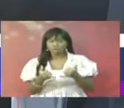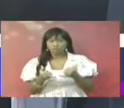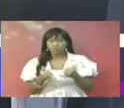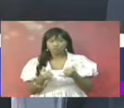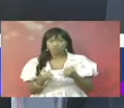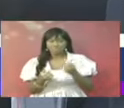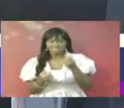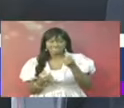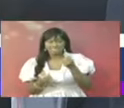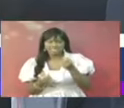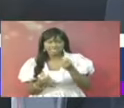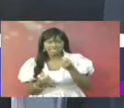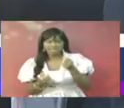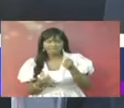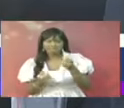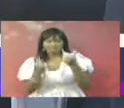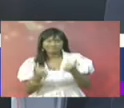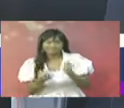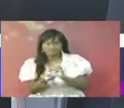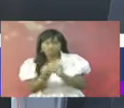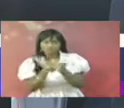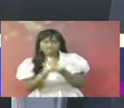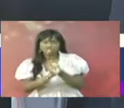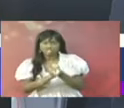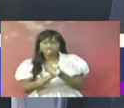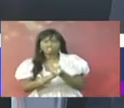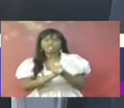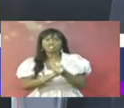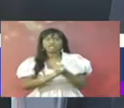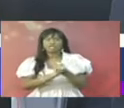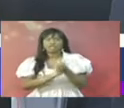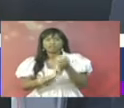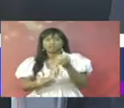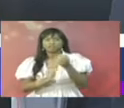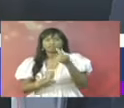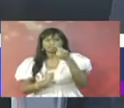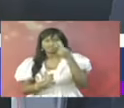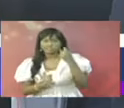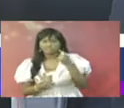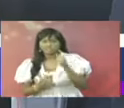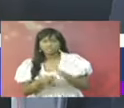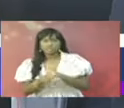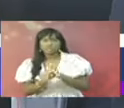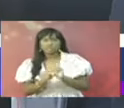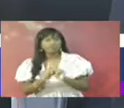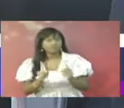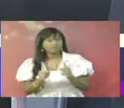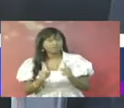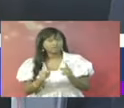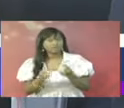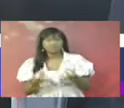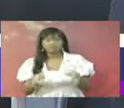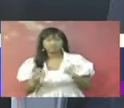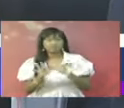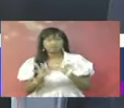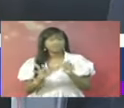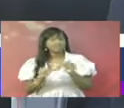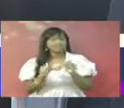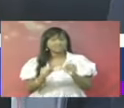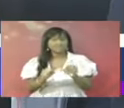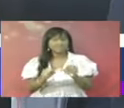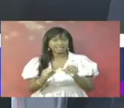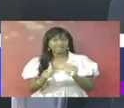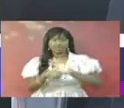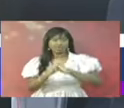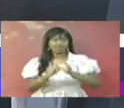acute change in the causes of death, and that in and of itself makes it important. But no, it does not fall into the number one